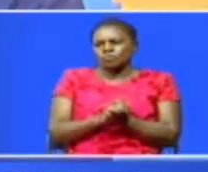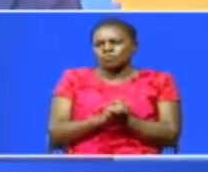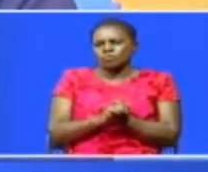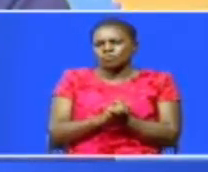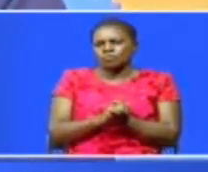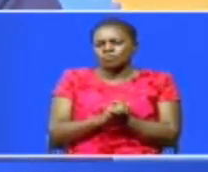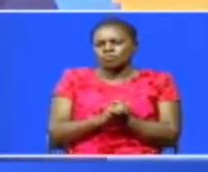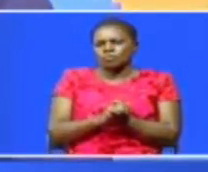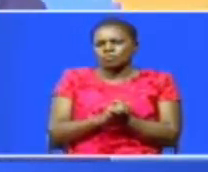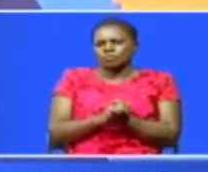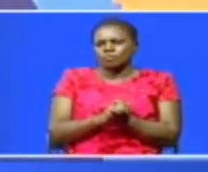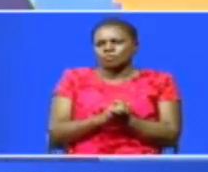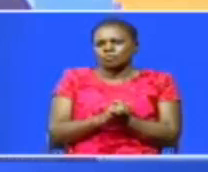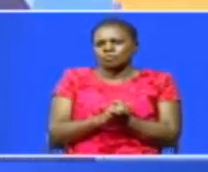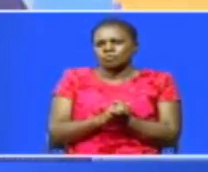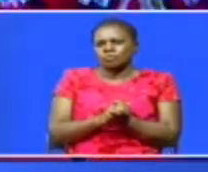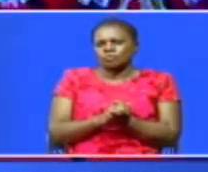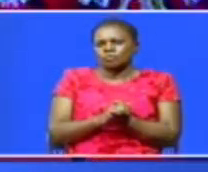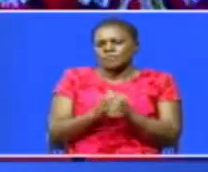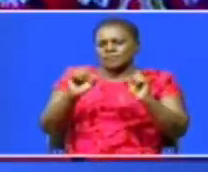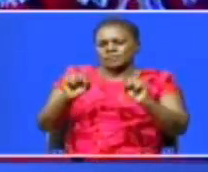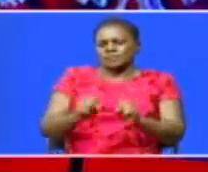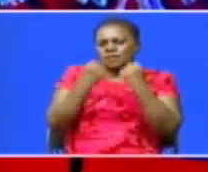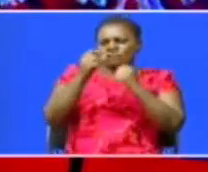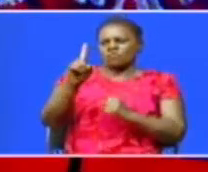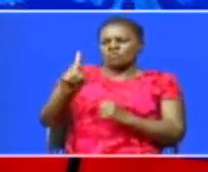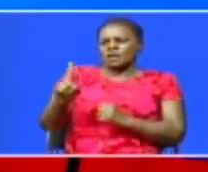Embu County. Nikuokoe. Let's save each other.